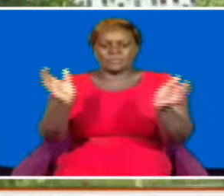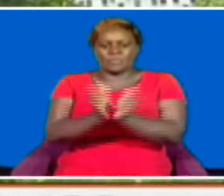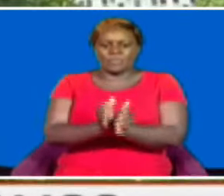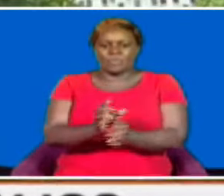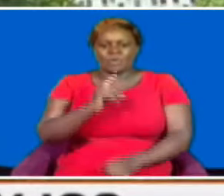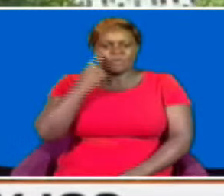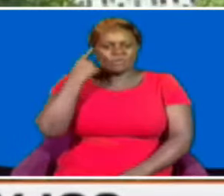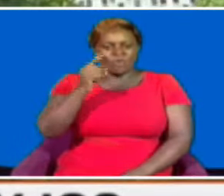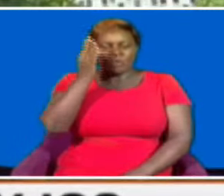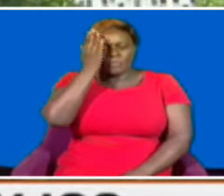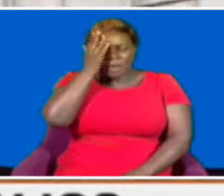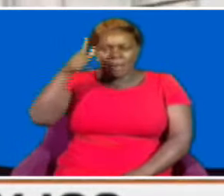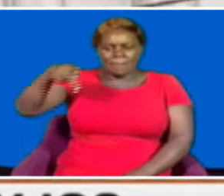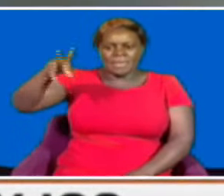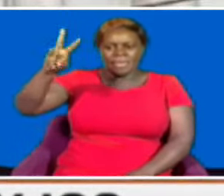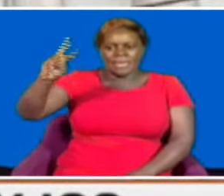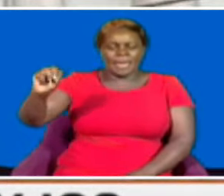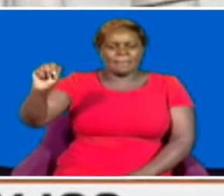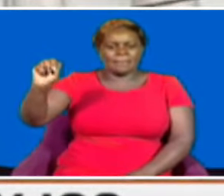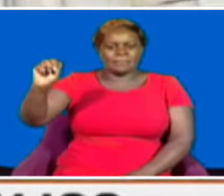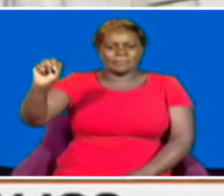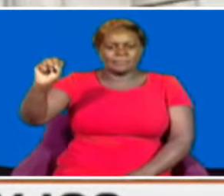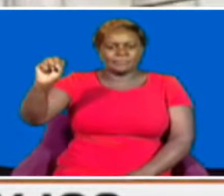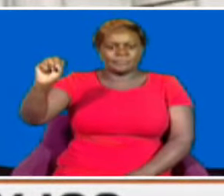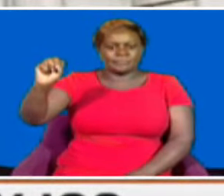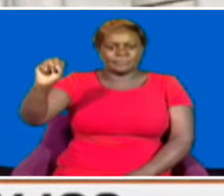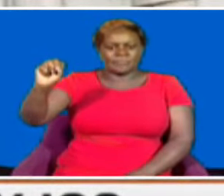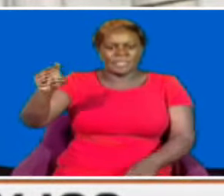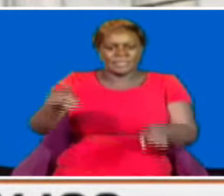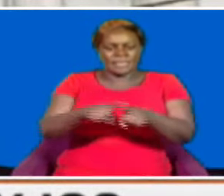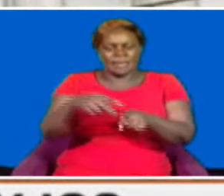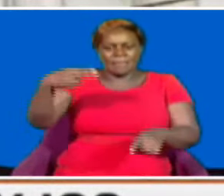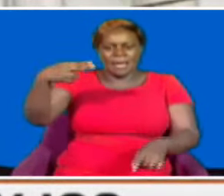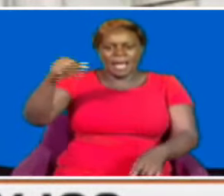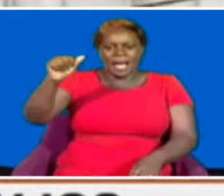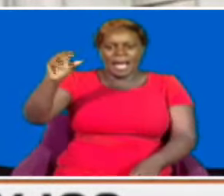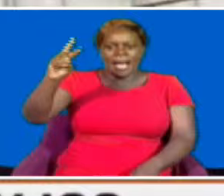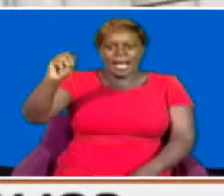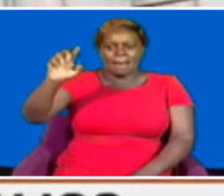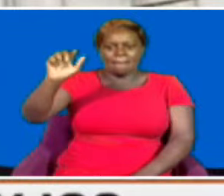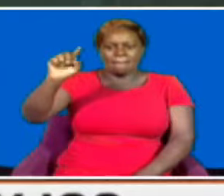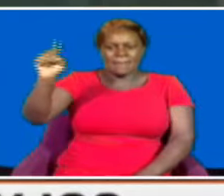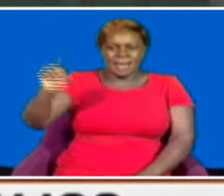warrant for Israeli Prime Minister Benjamin Netanyahu and Hamas leaders in Gaza.